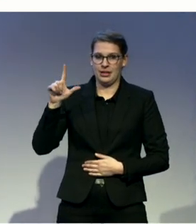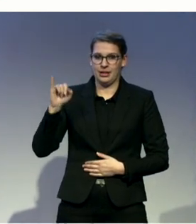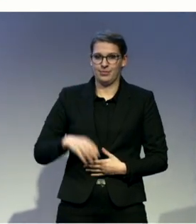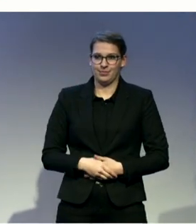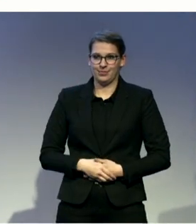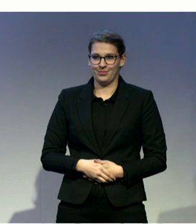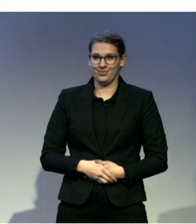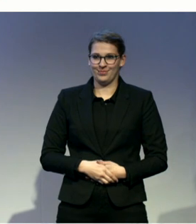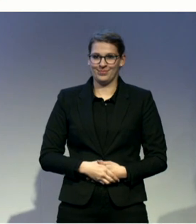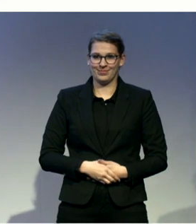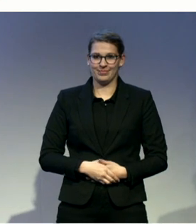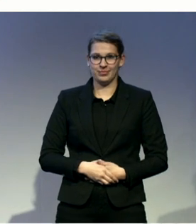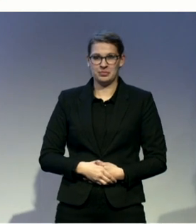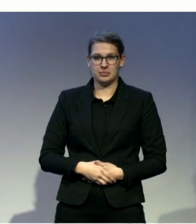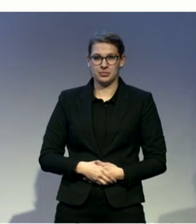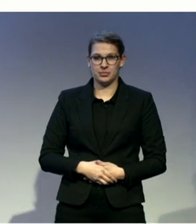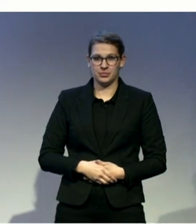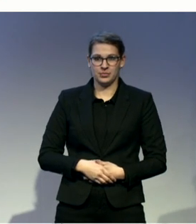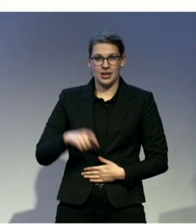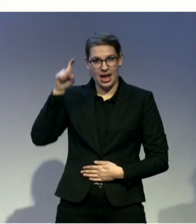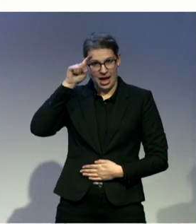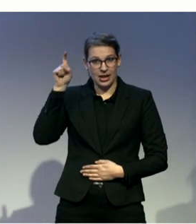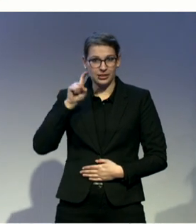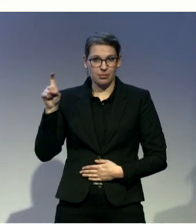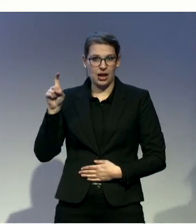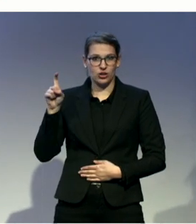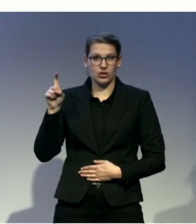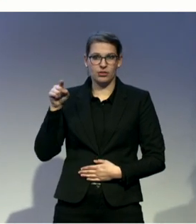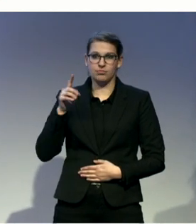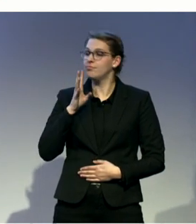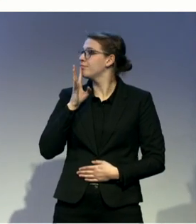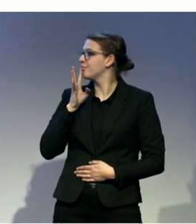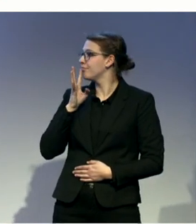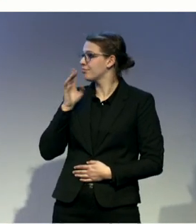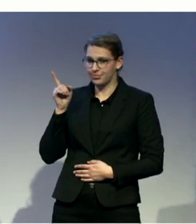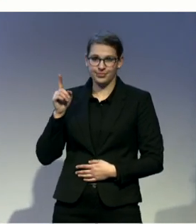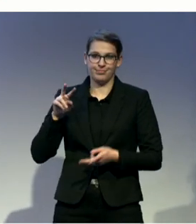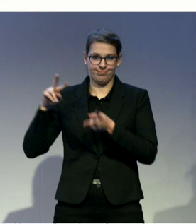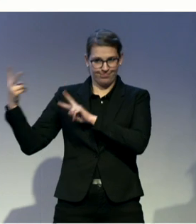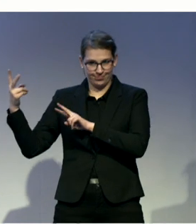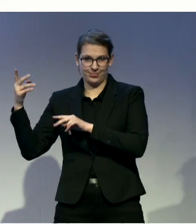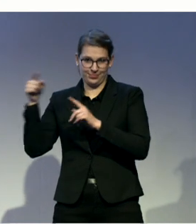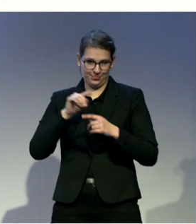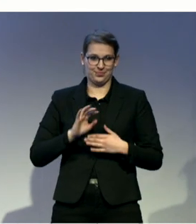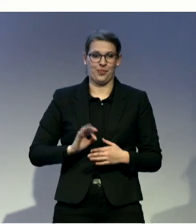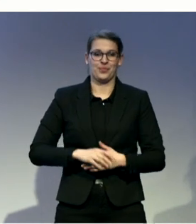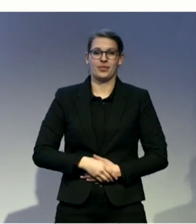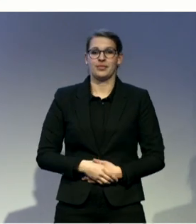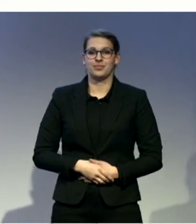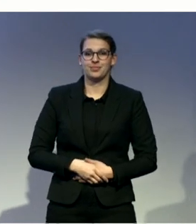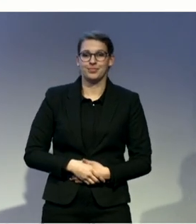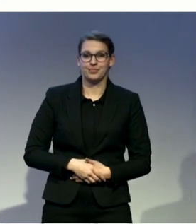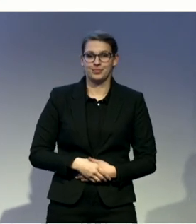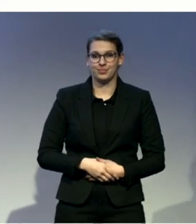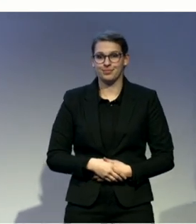Çox sağ olun, təşəkkür edirəm. Mən Davud Rəhimli, Azərbaycan Əli Təşkilatları İttifaqının sədriyəm. Thank you very much. I